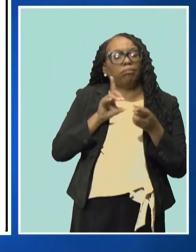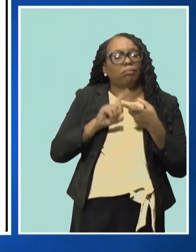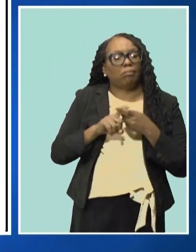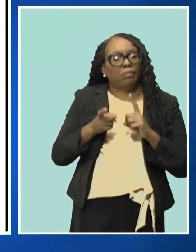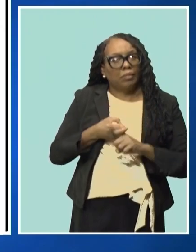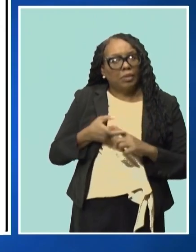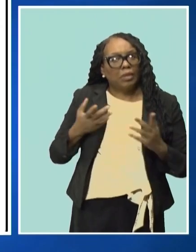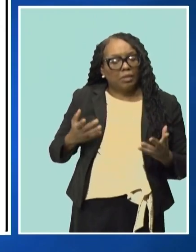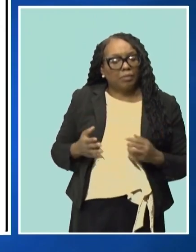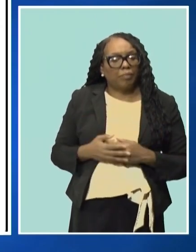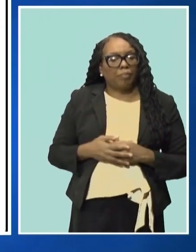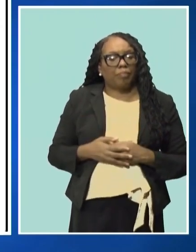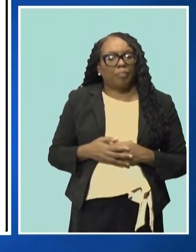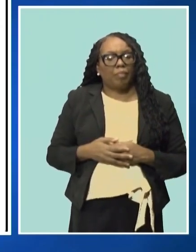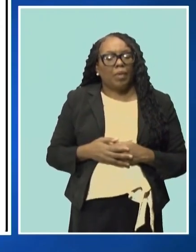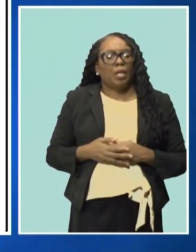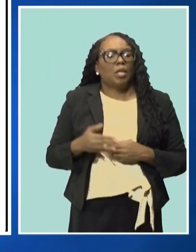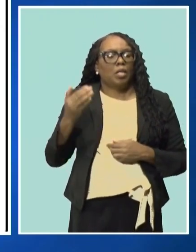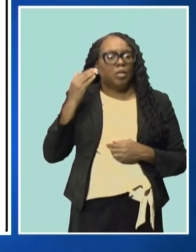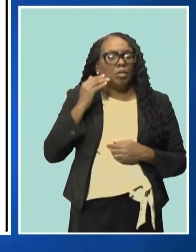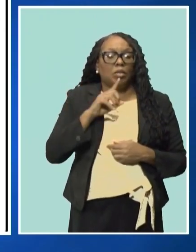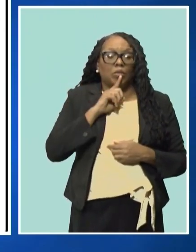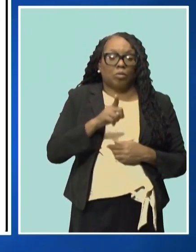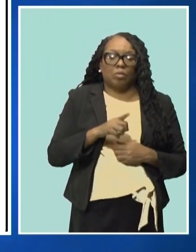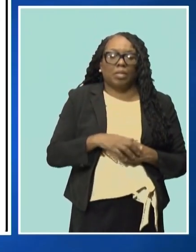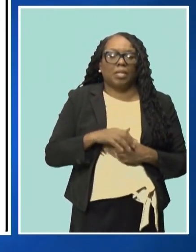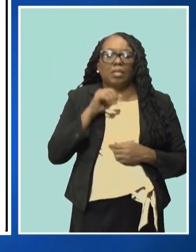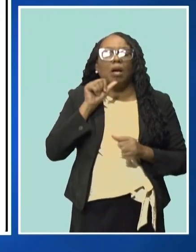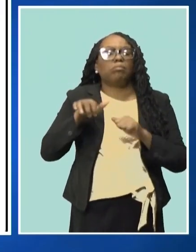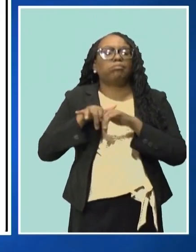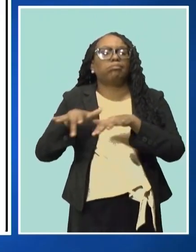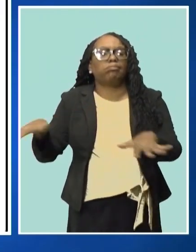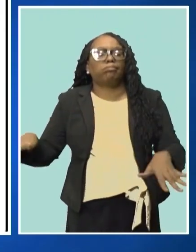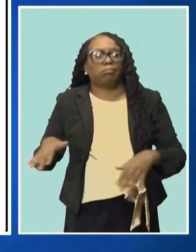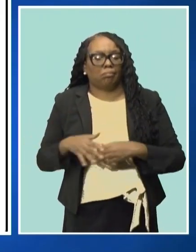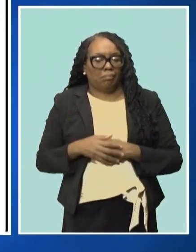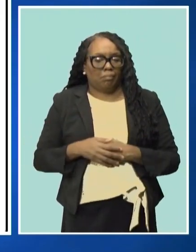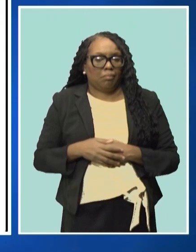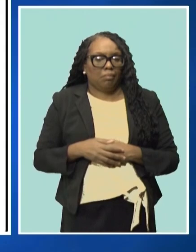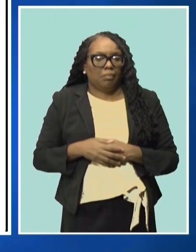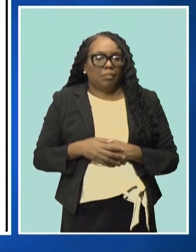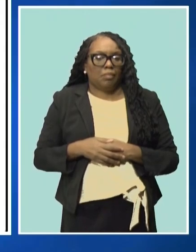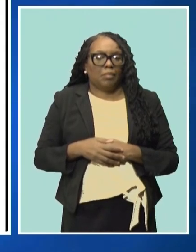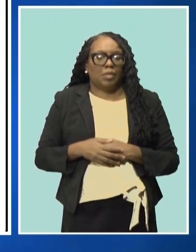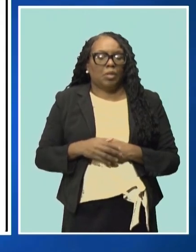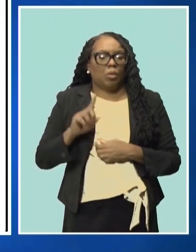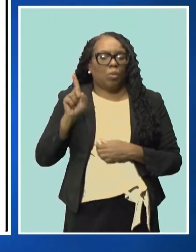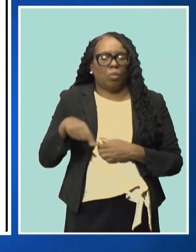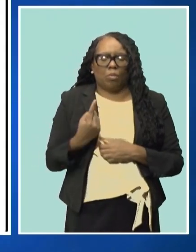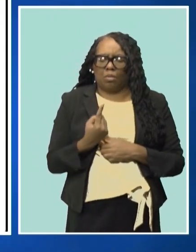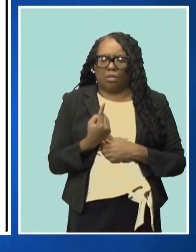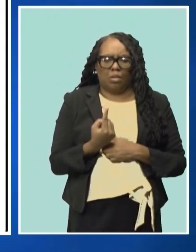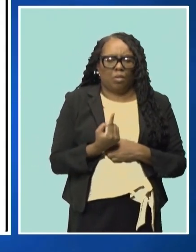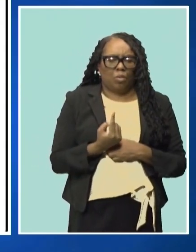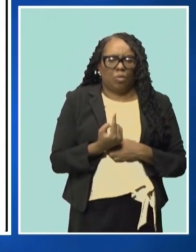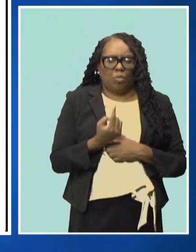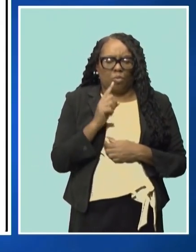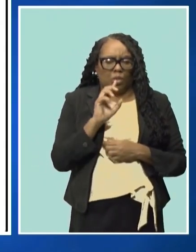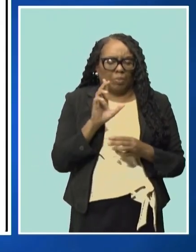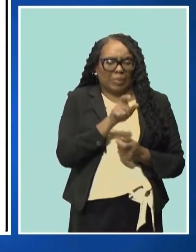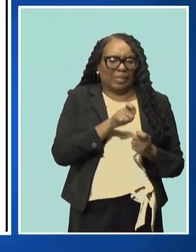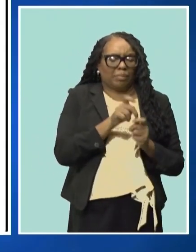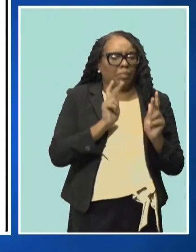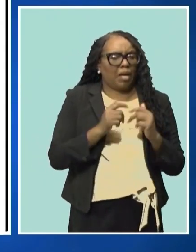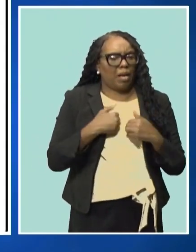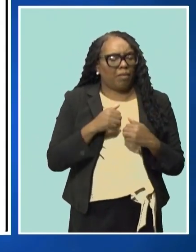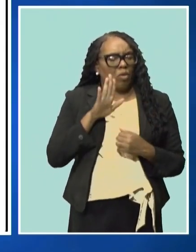close to you, that when you get an email from them, you know it's legit because it's not been circulating. It's not been a part of some newsletter or something like